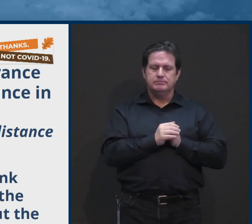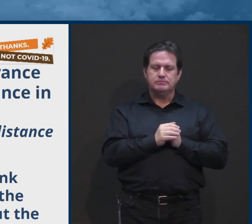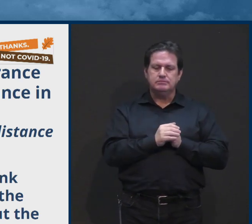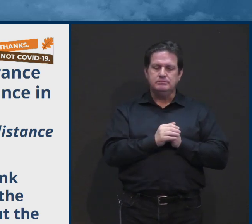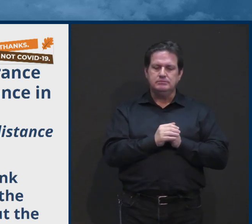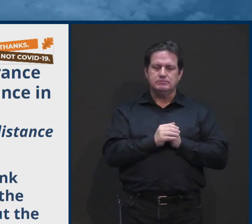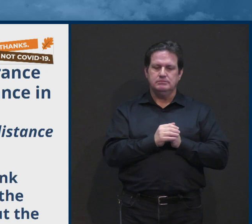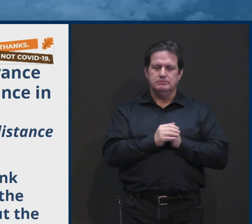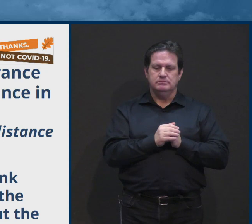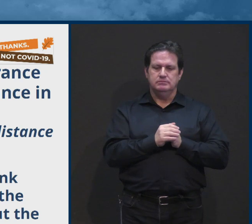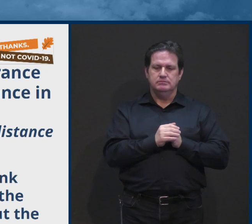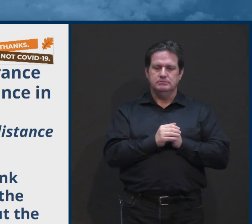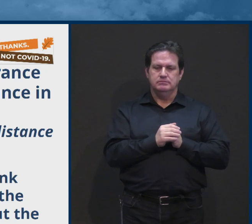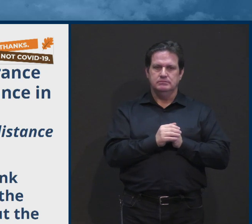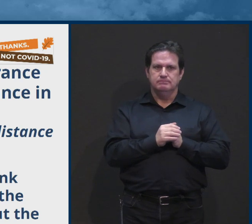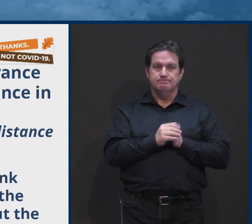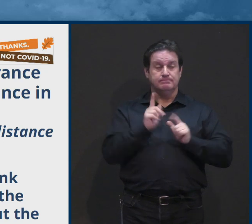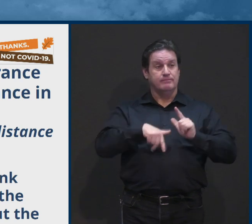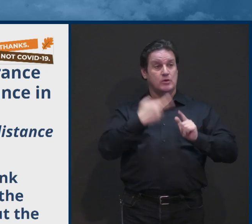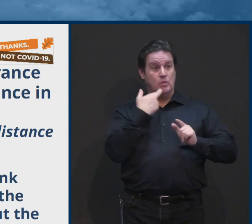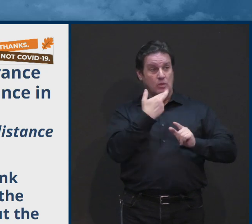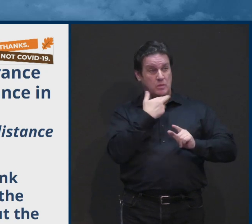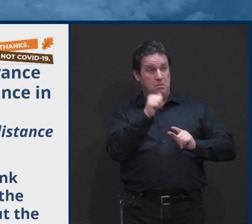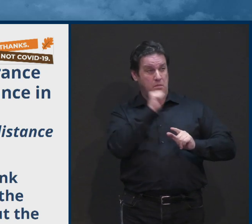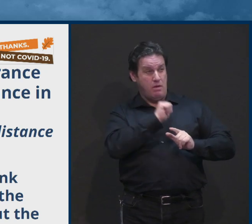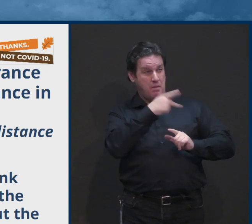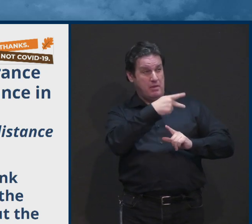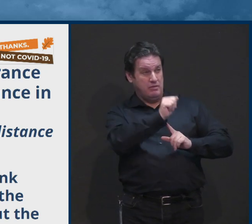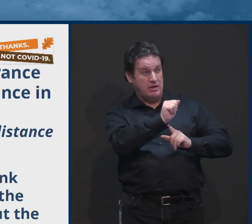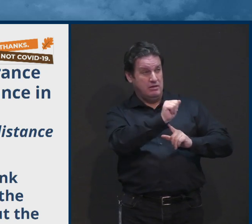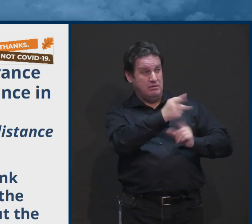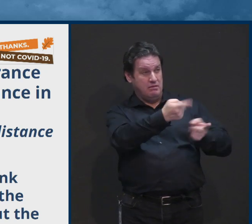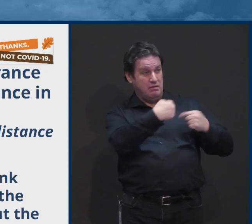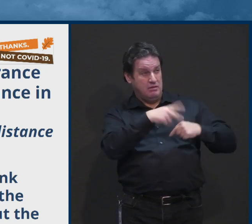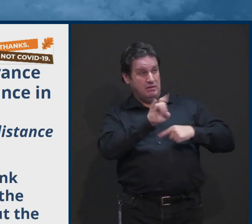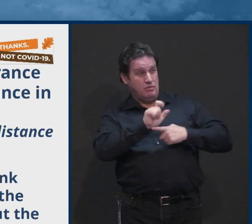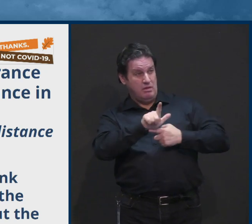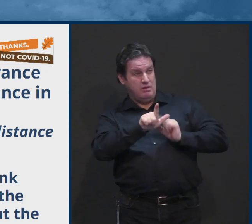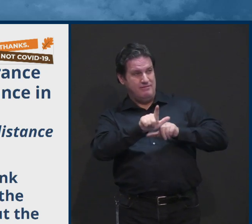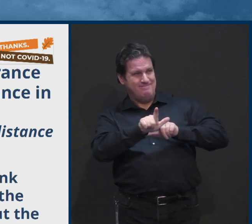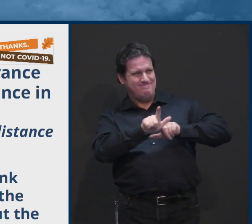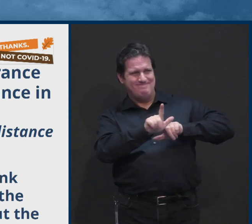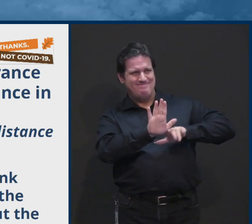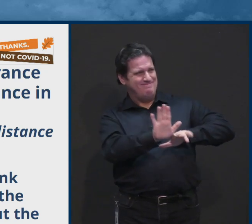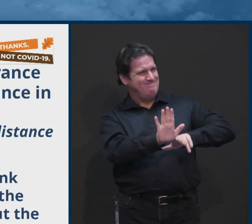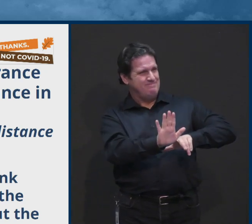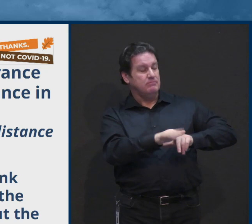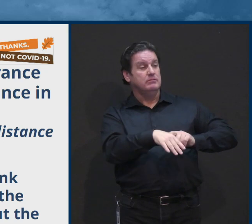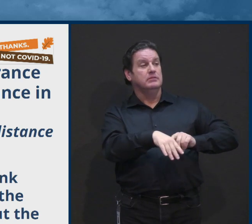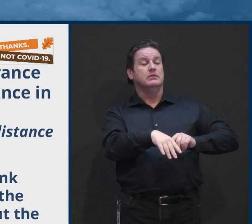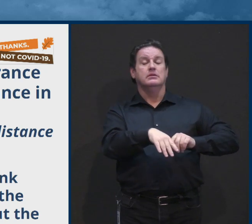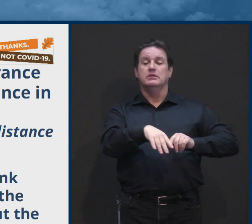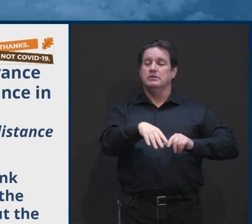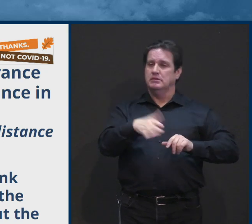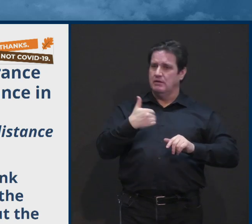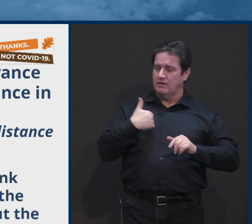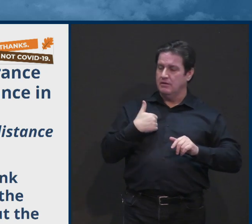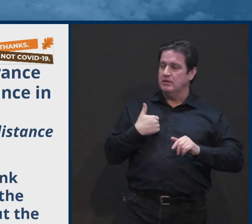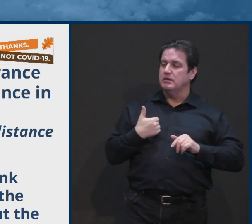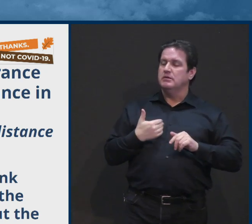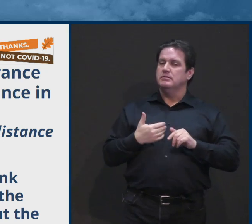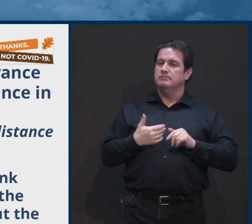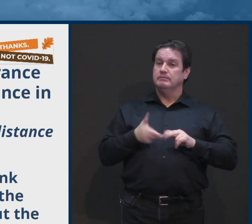can't go to restaurants and bars in their state. Don't come to Delaware to drink. We always have